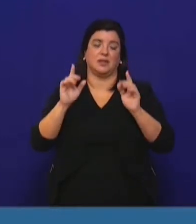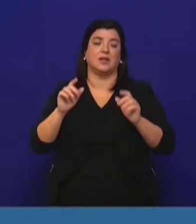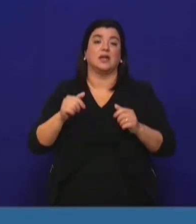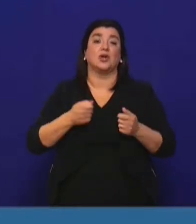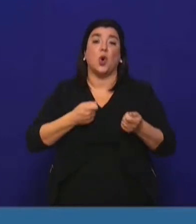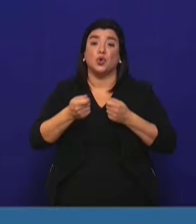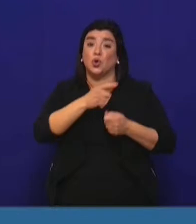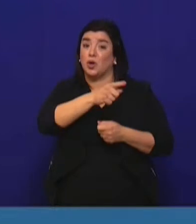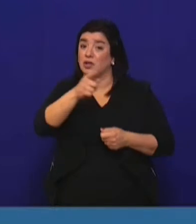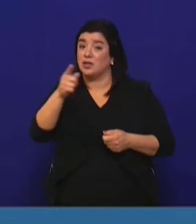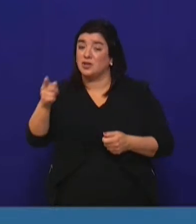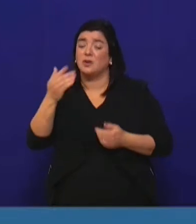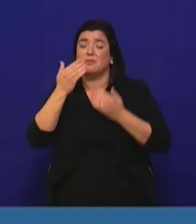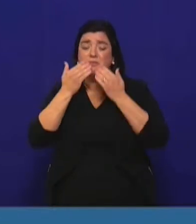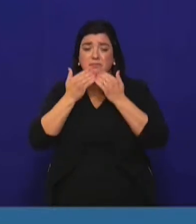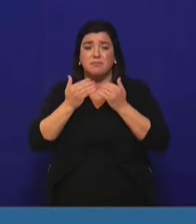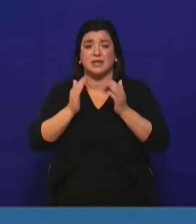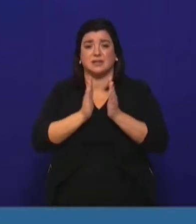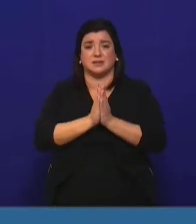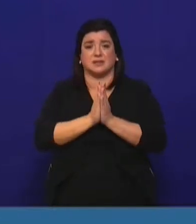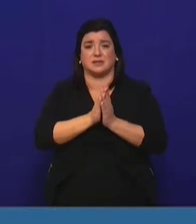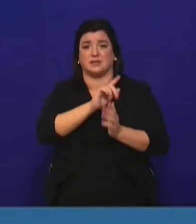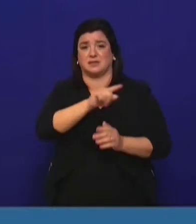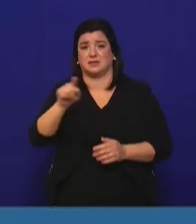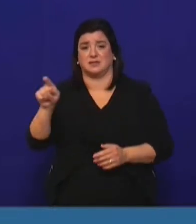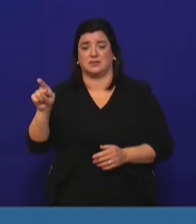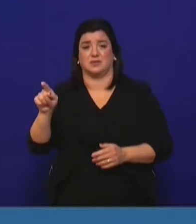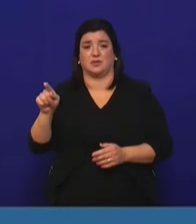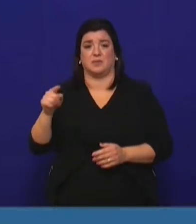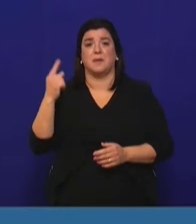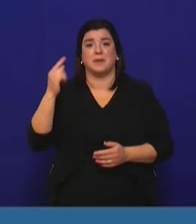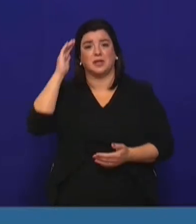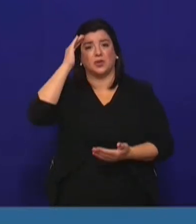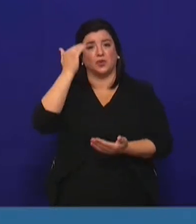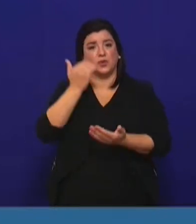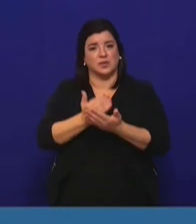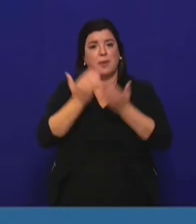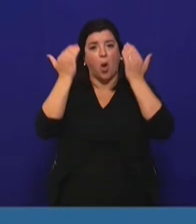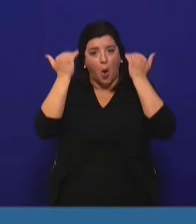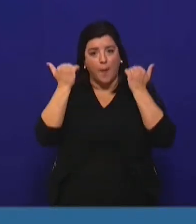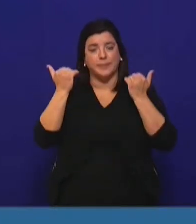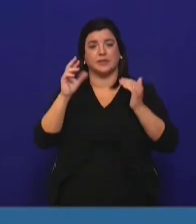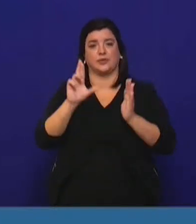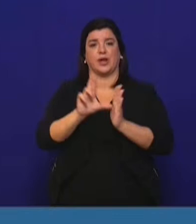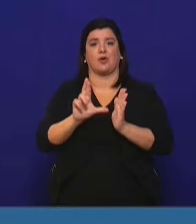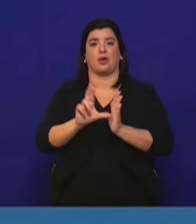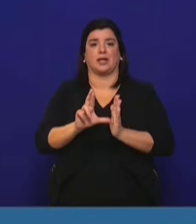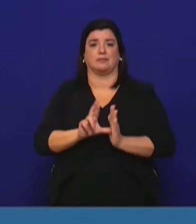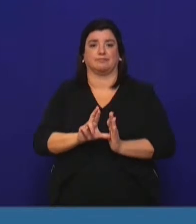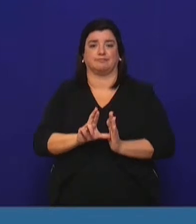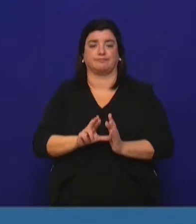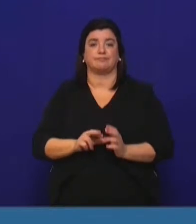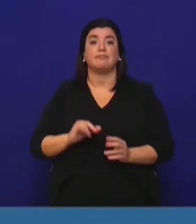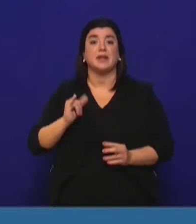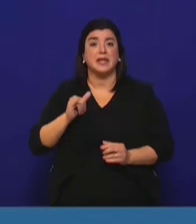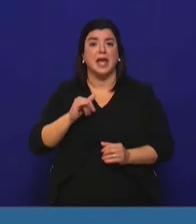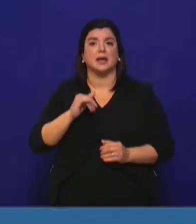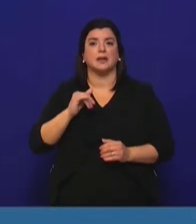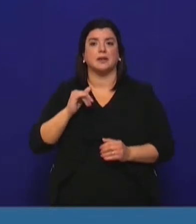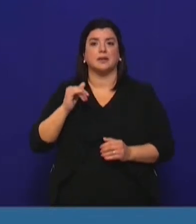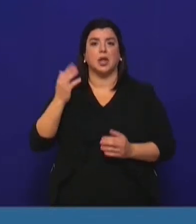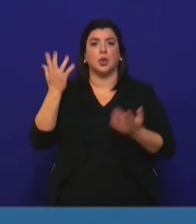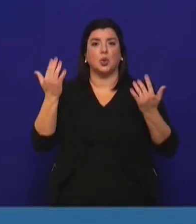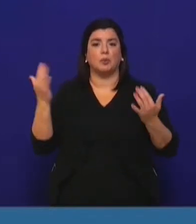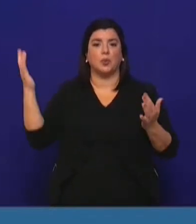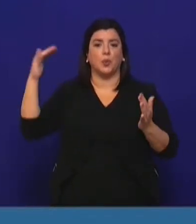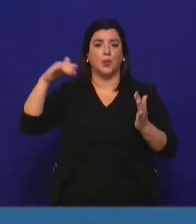fidejn in-nies kollha li jkunu qegħdin jieħdu ħsieb li jsegwu dawn il-miżuri. Jekk l-affarijiet jibqgħu niżlin, ovvja li